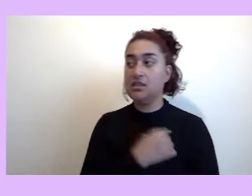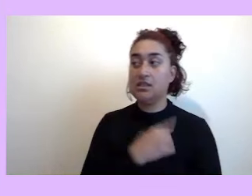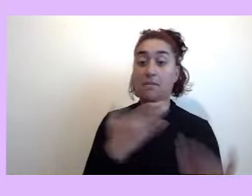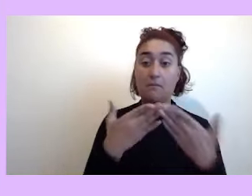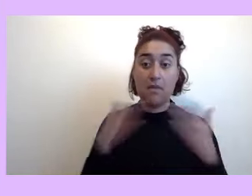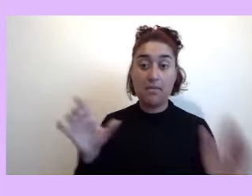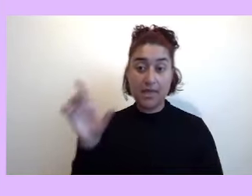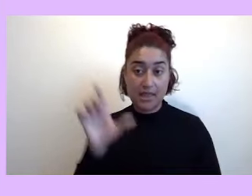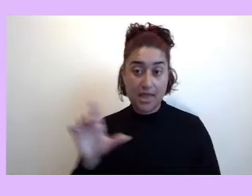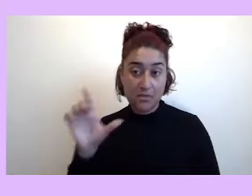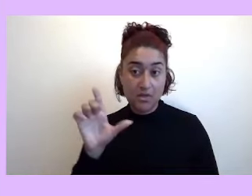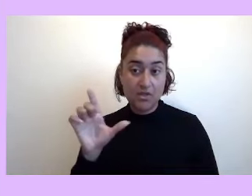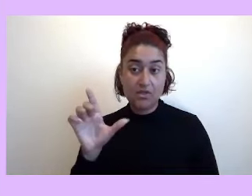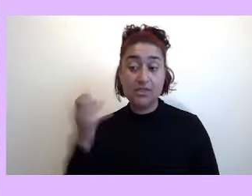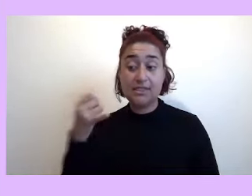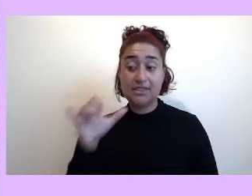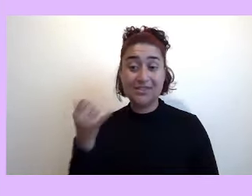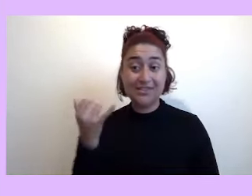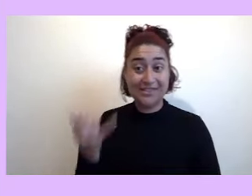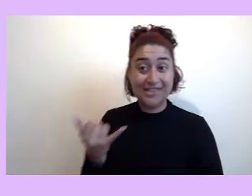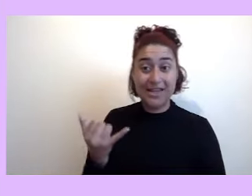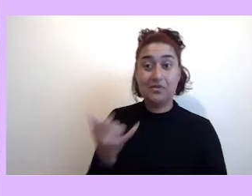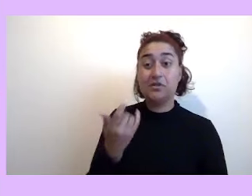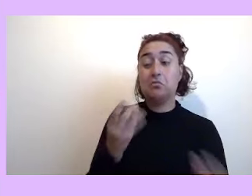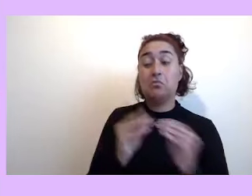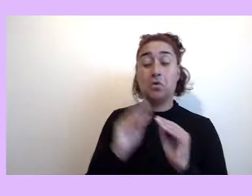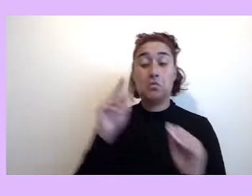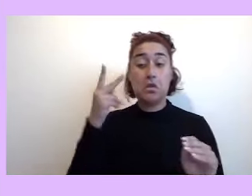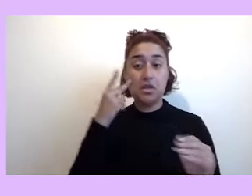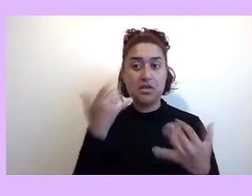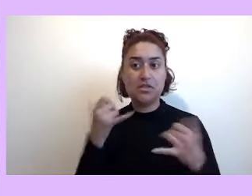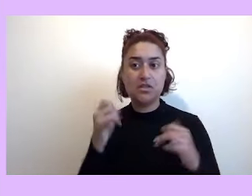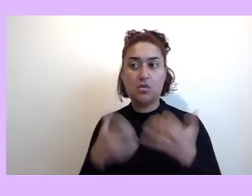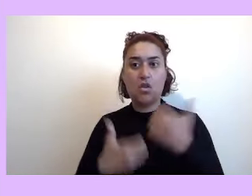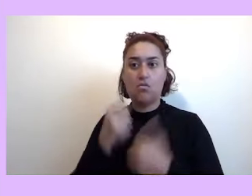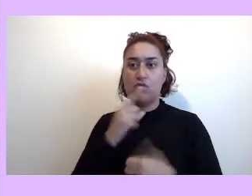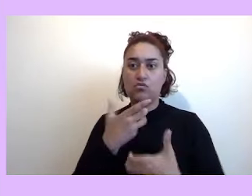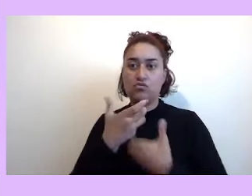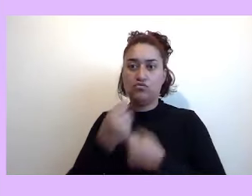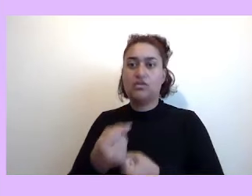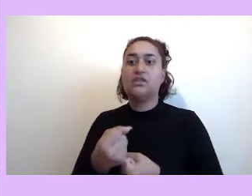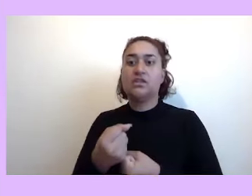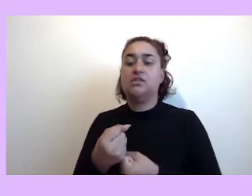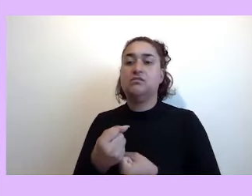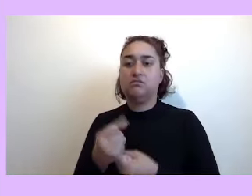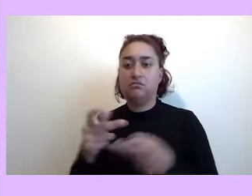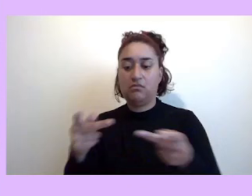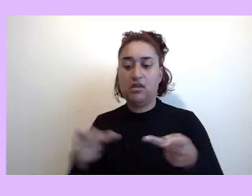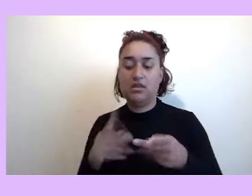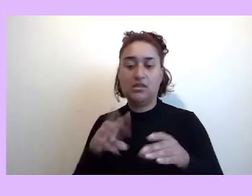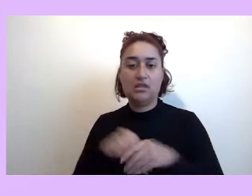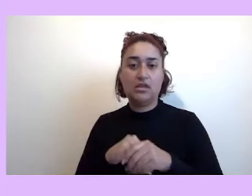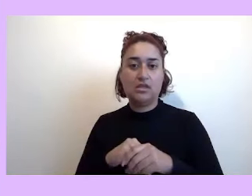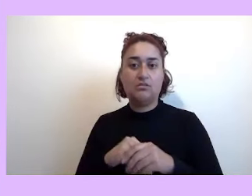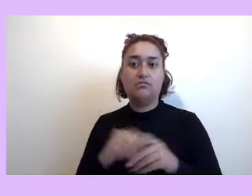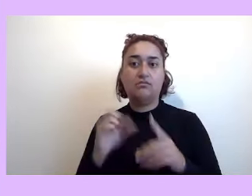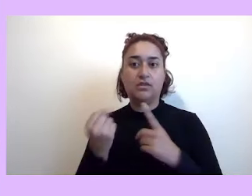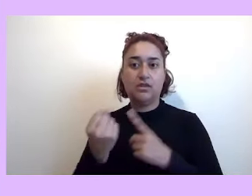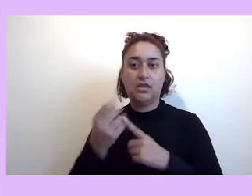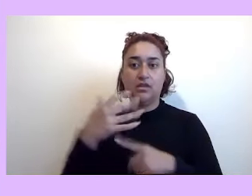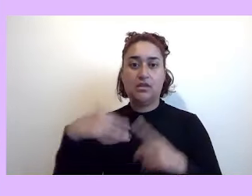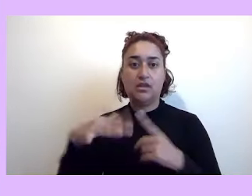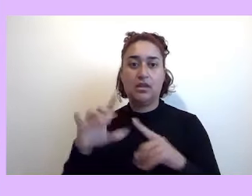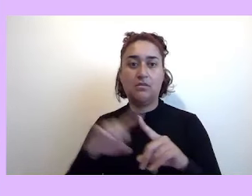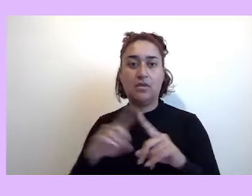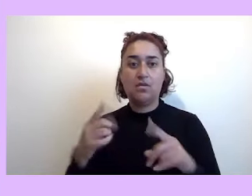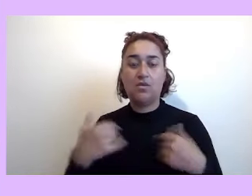are still, even today, where it's a little bit more politicized, are still one of the most trusted institutions in society. But we're also in every community. We have 25